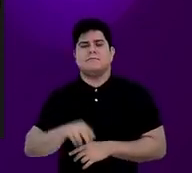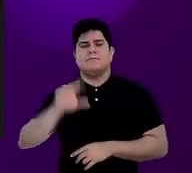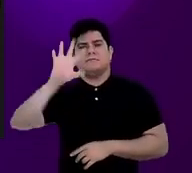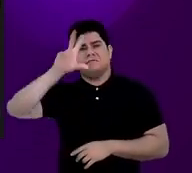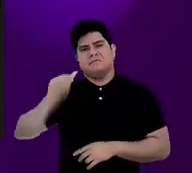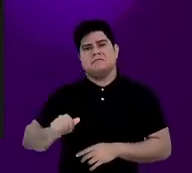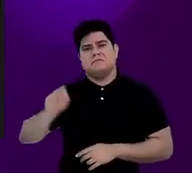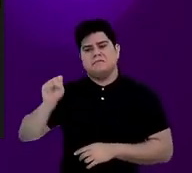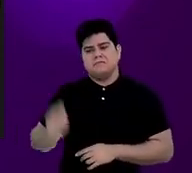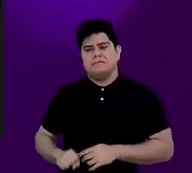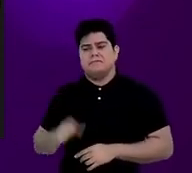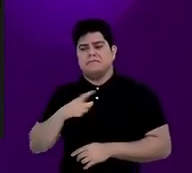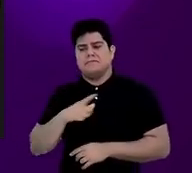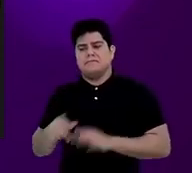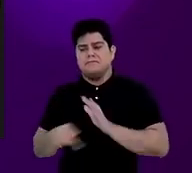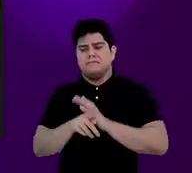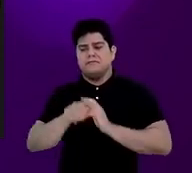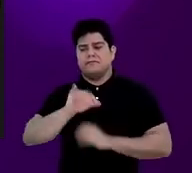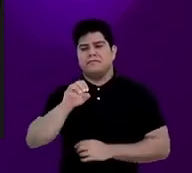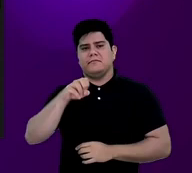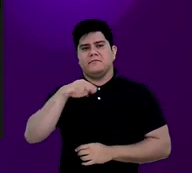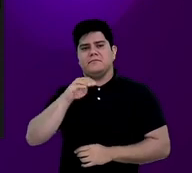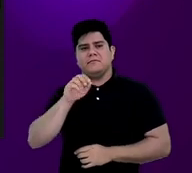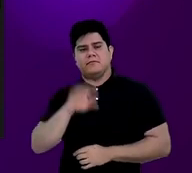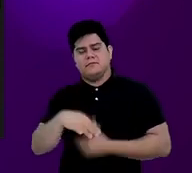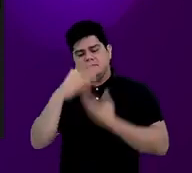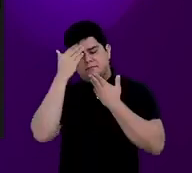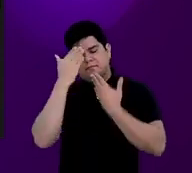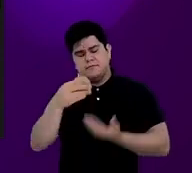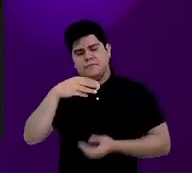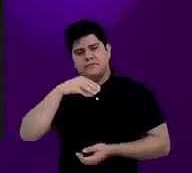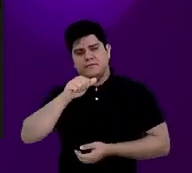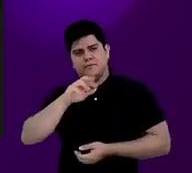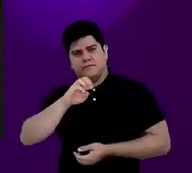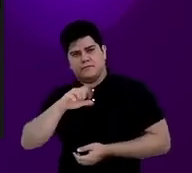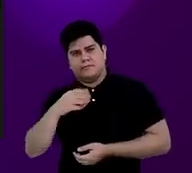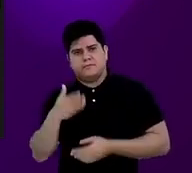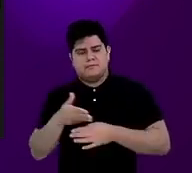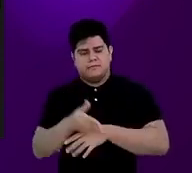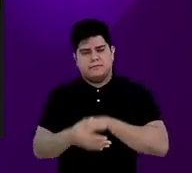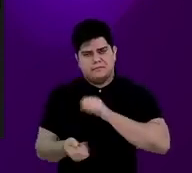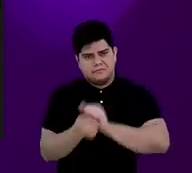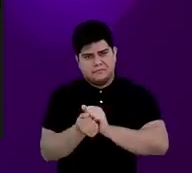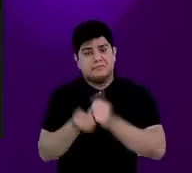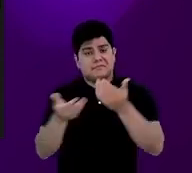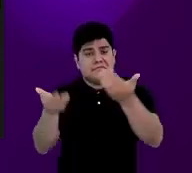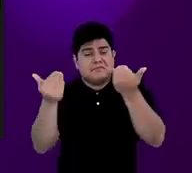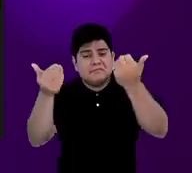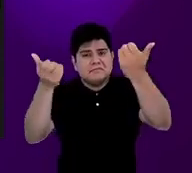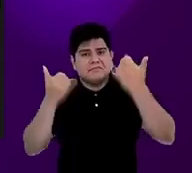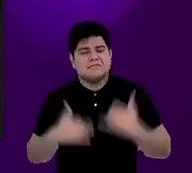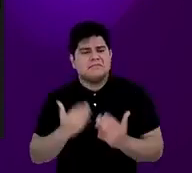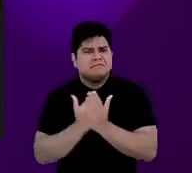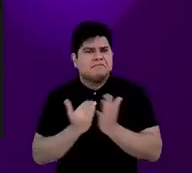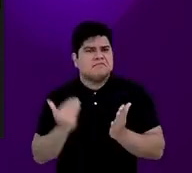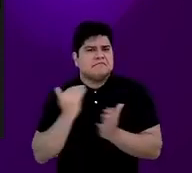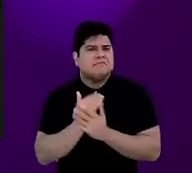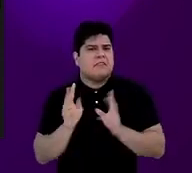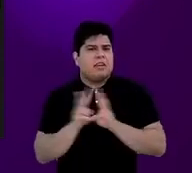me about the pharmaceutical and laser and